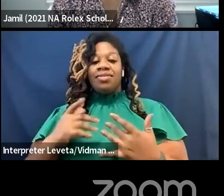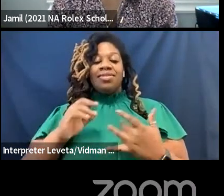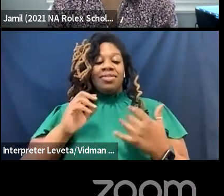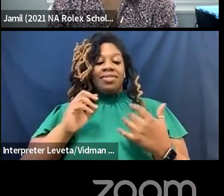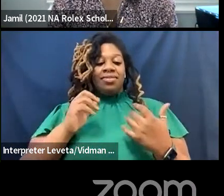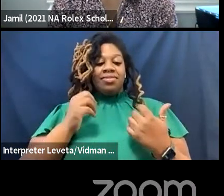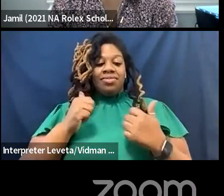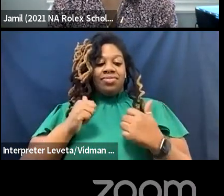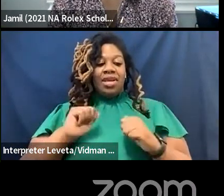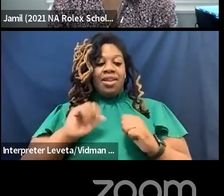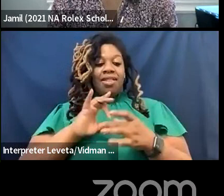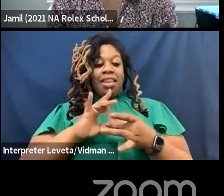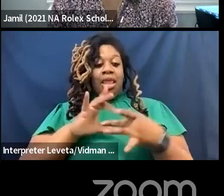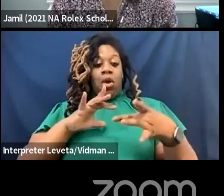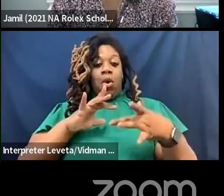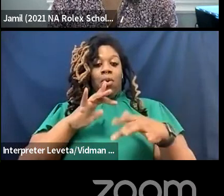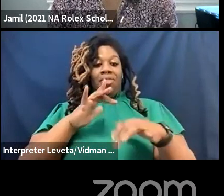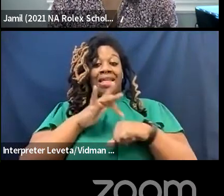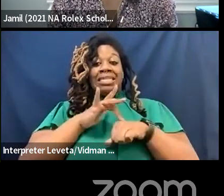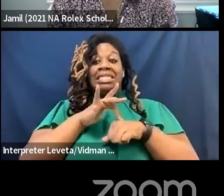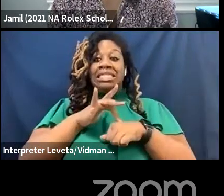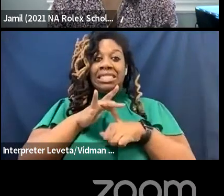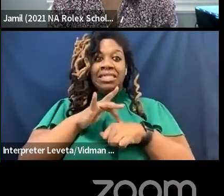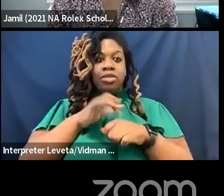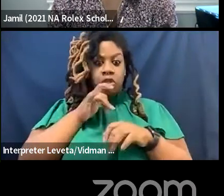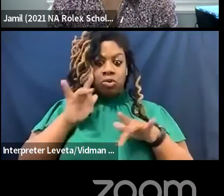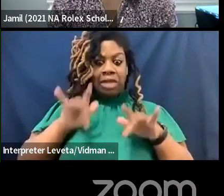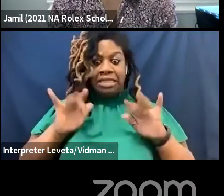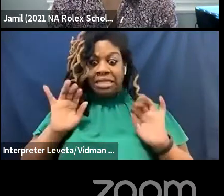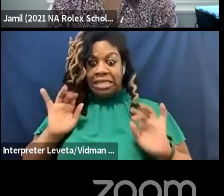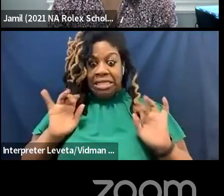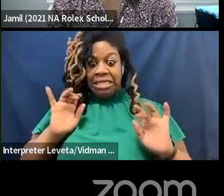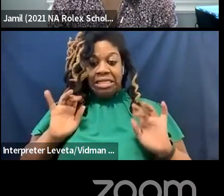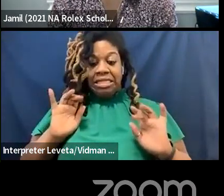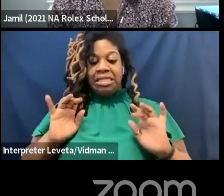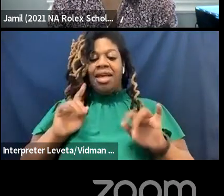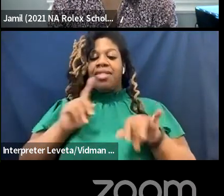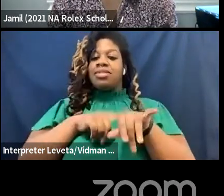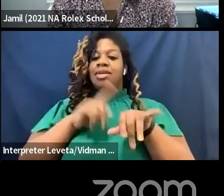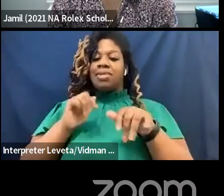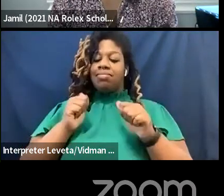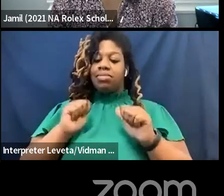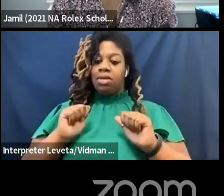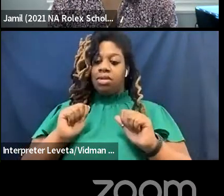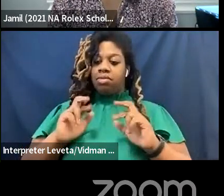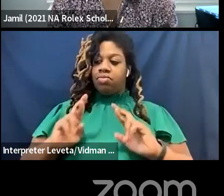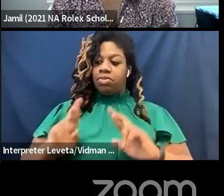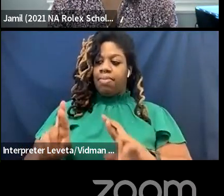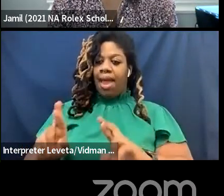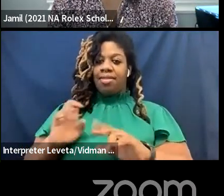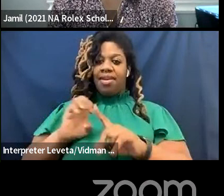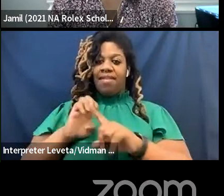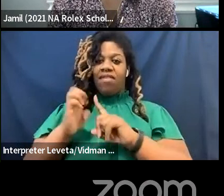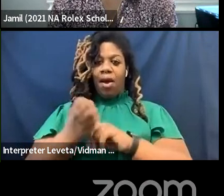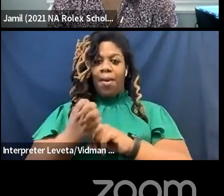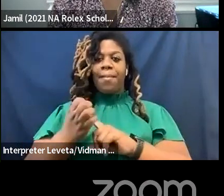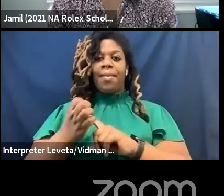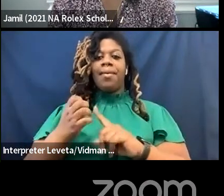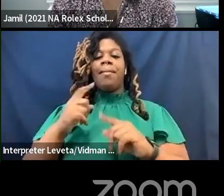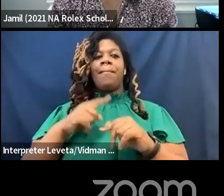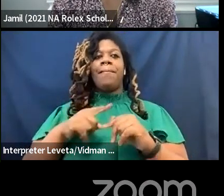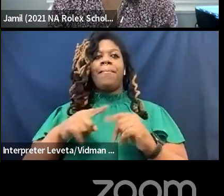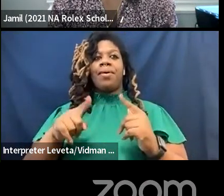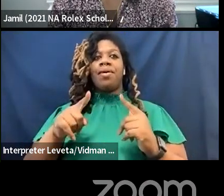nature of not touching things, still respecting the environment that I was in, but really starting to lean more into like the enjoyment aspect of